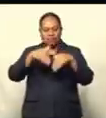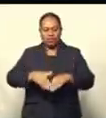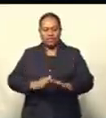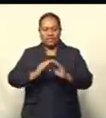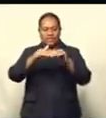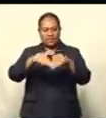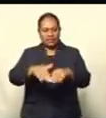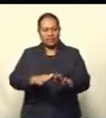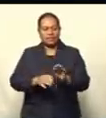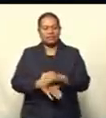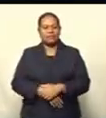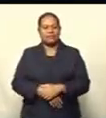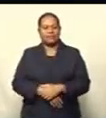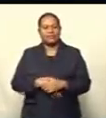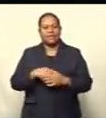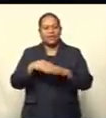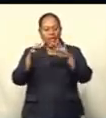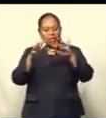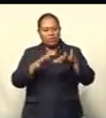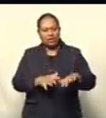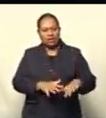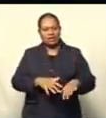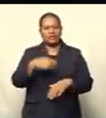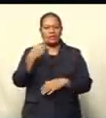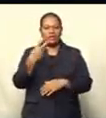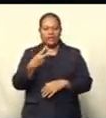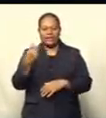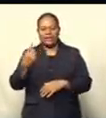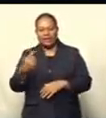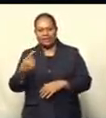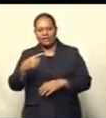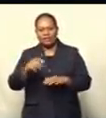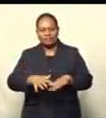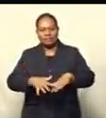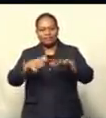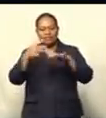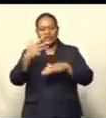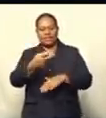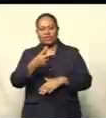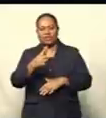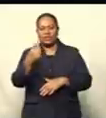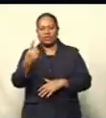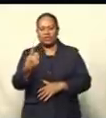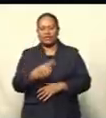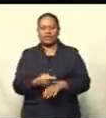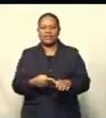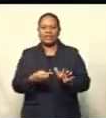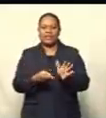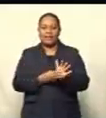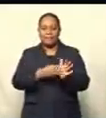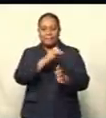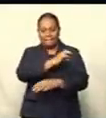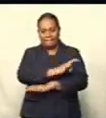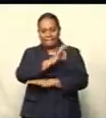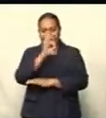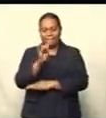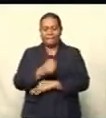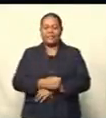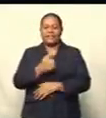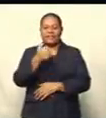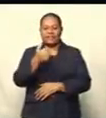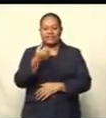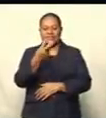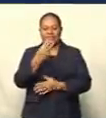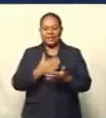moderate southerly swells. The next low tide is at 3:11 a.m. with high tide at 9:21 a.m. Tomorrow, sunrise is at